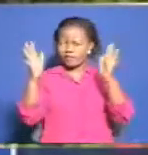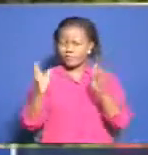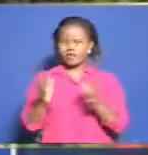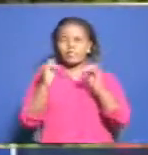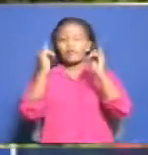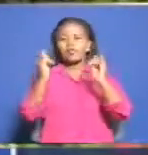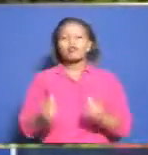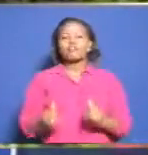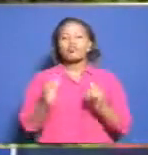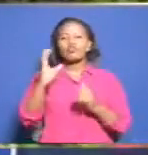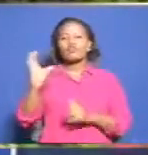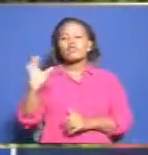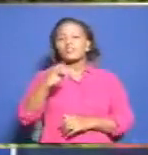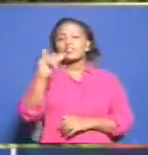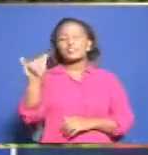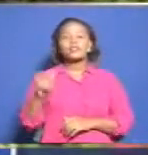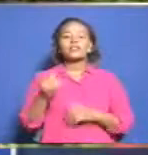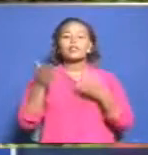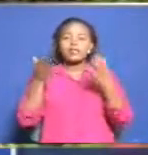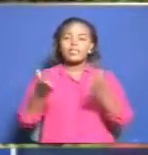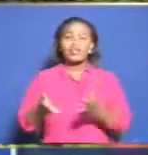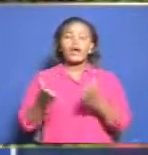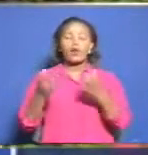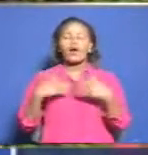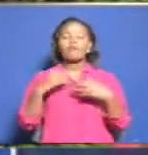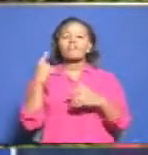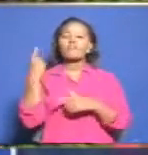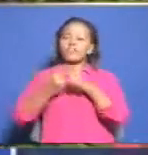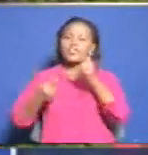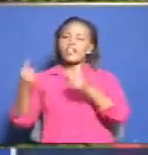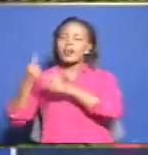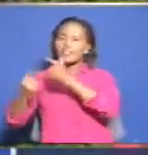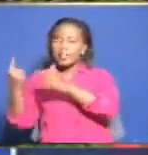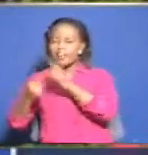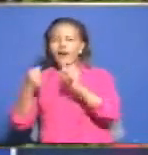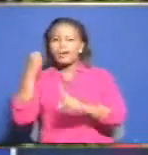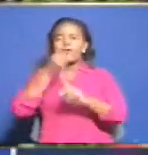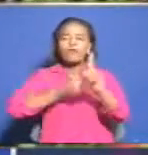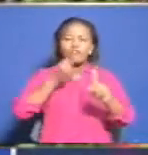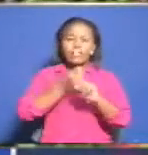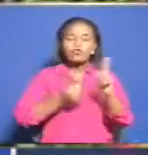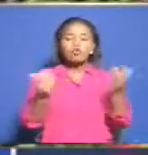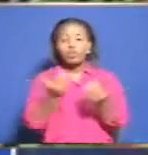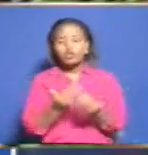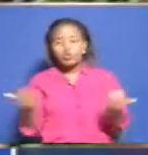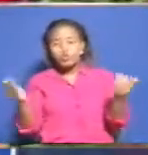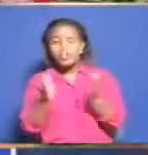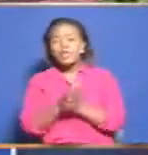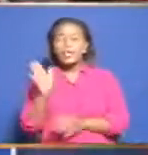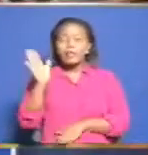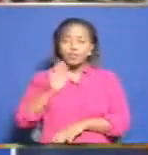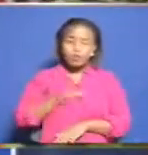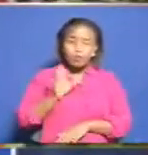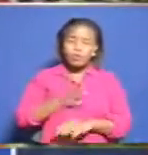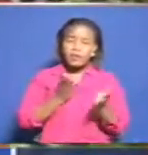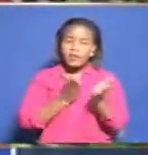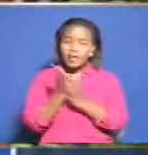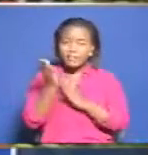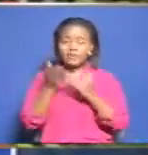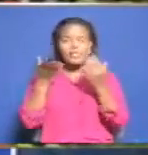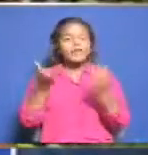Justice Martha Koome has for years championed children and women rights. Now she has the Herculean task